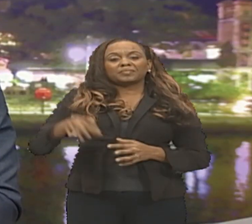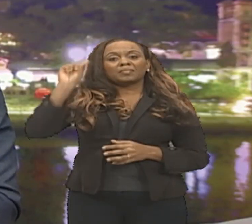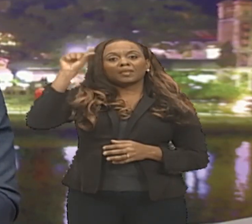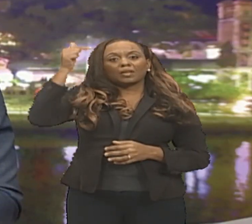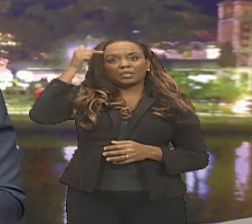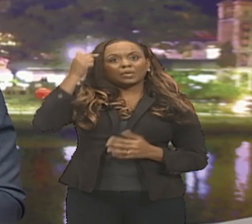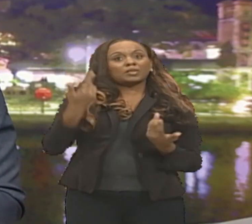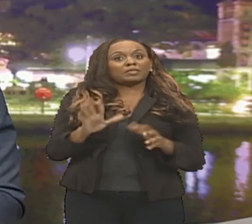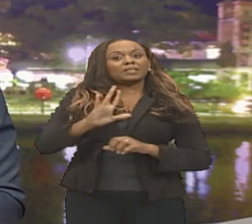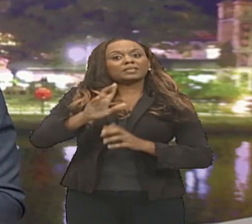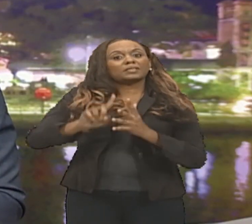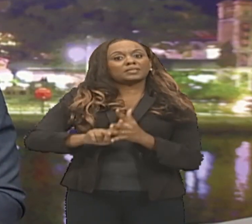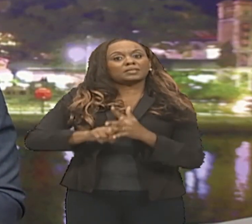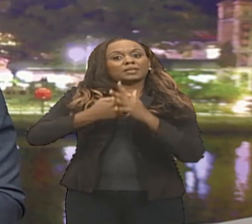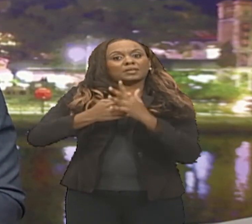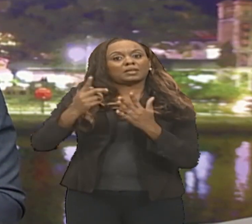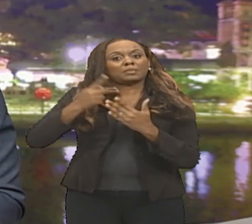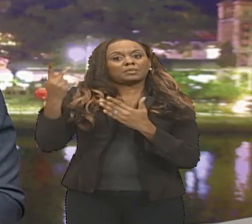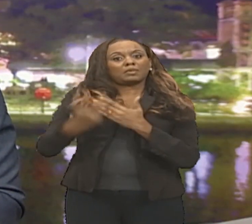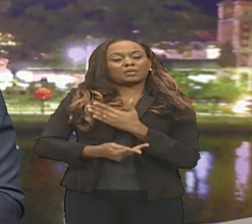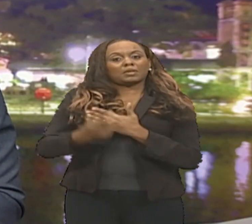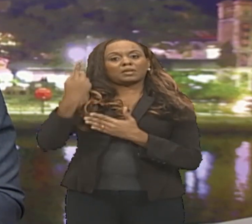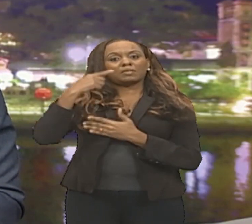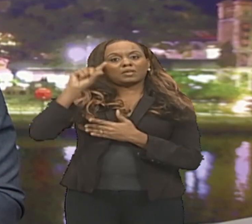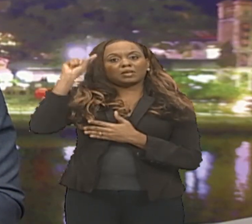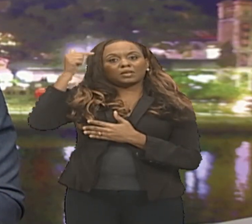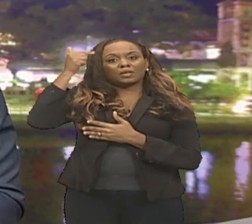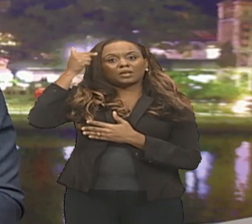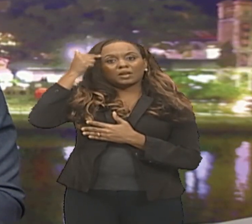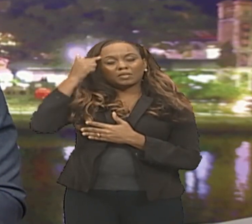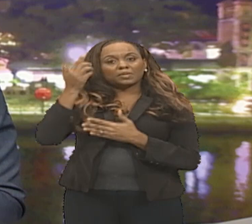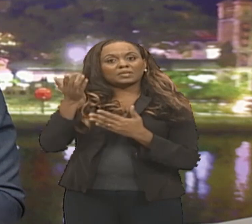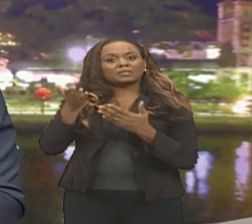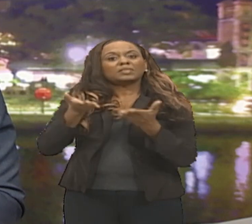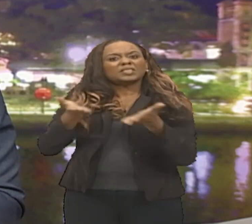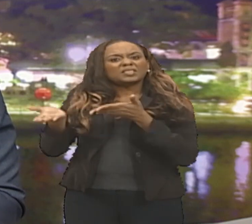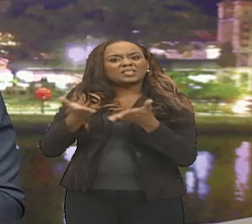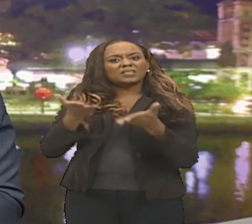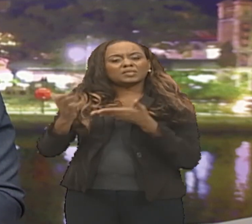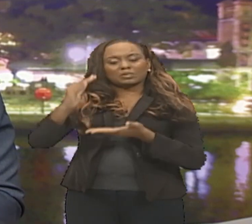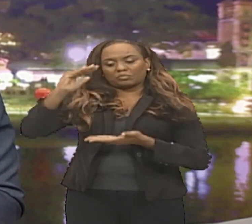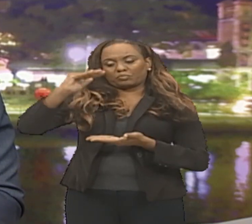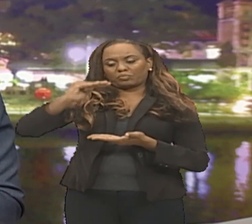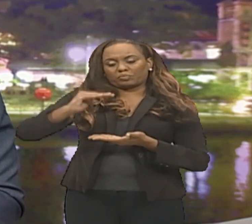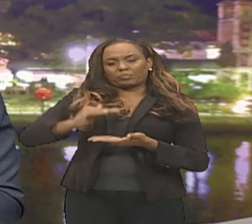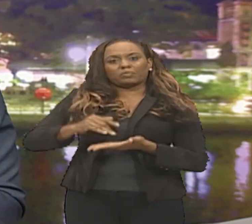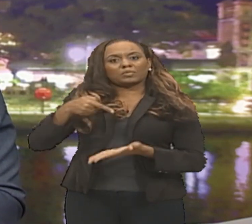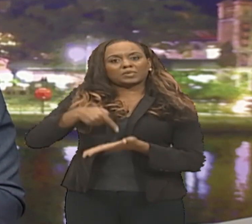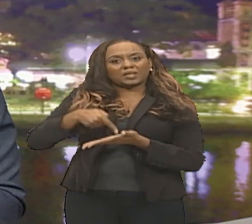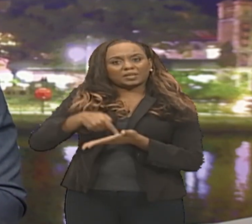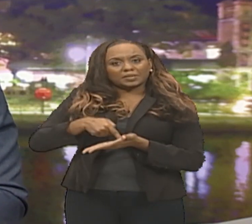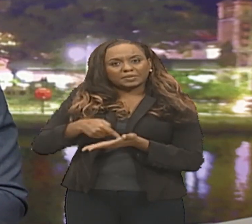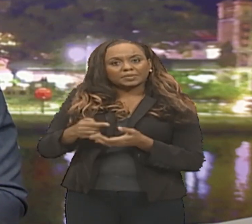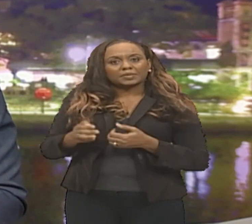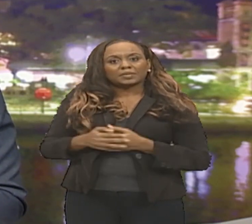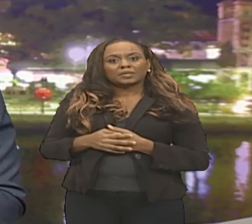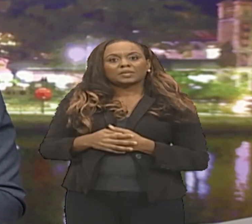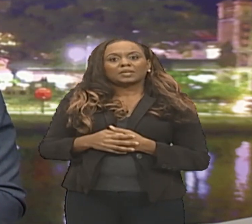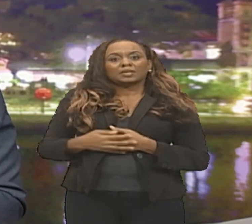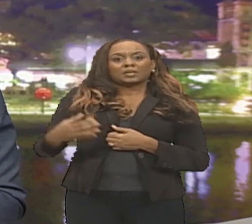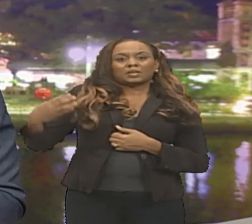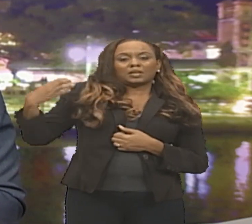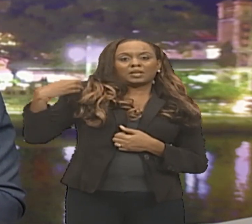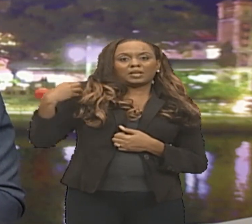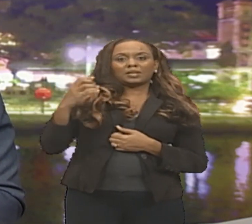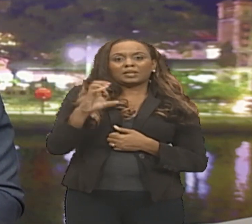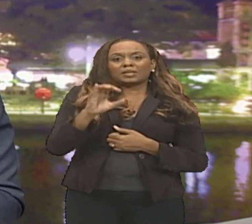Government has started its program for restructuring the public service to reduce expenditure in its adjustment exercise. This from head